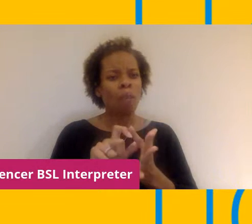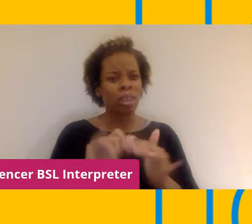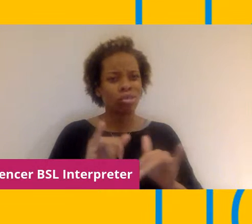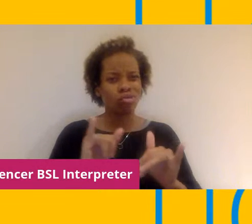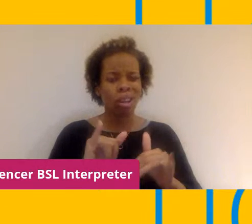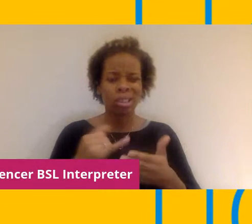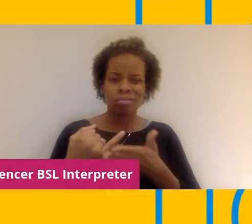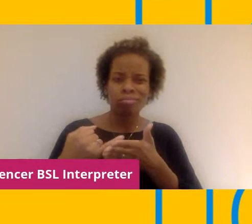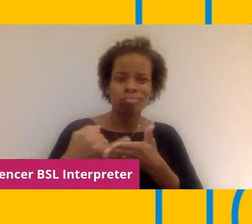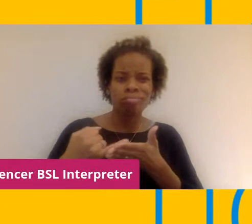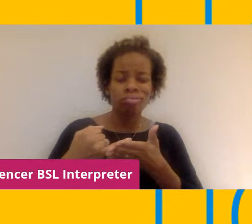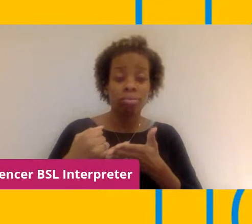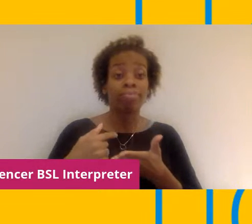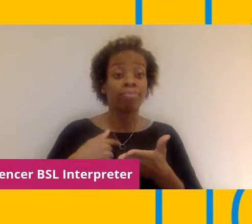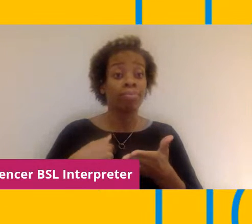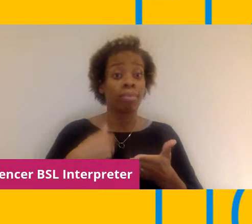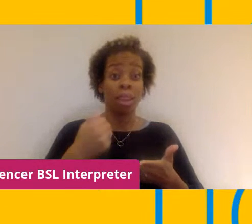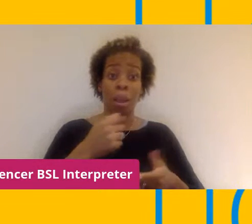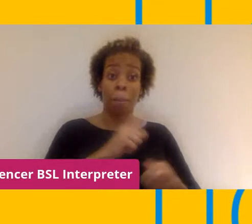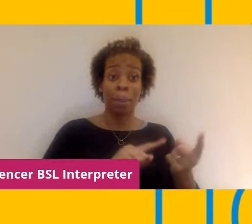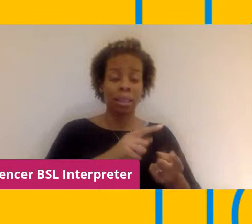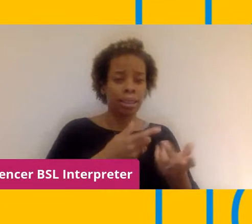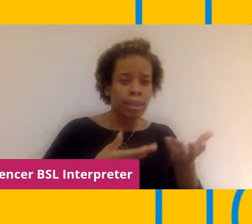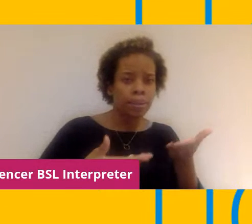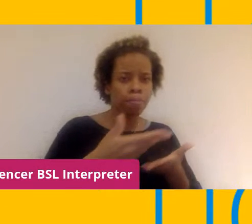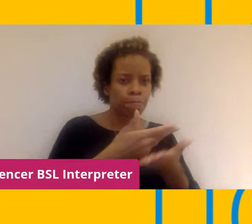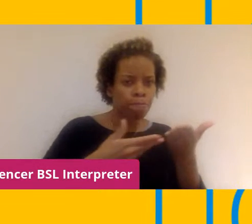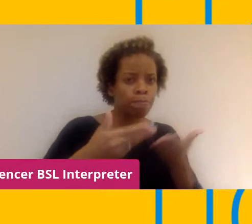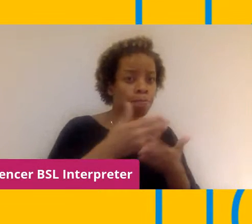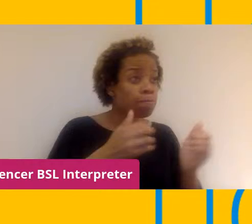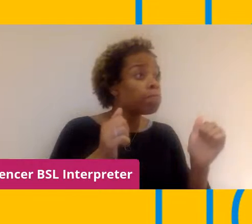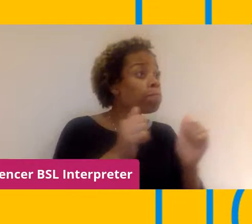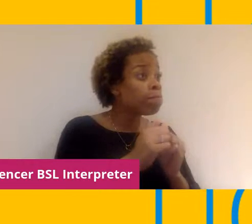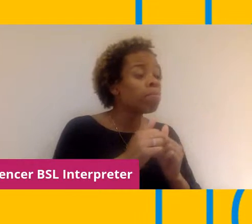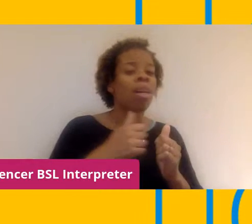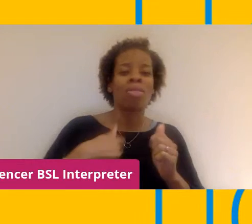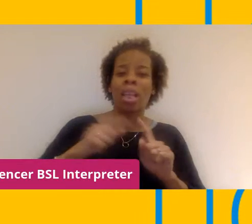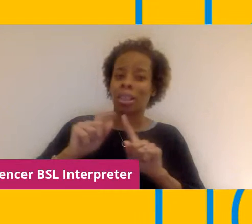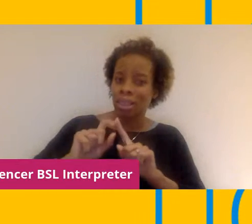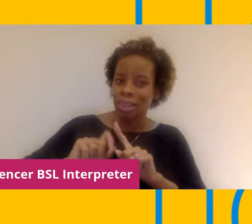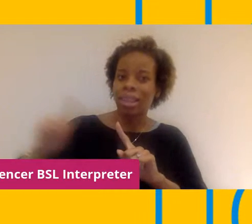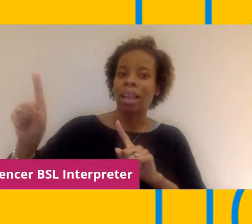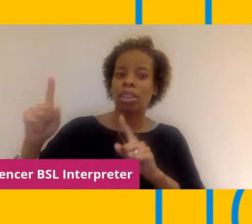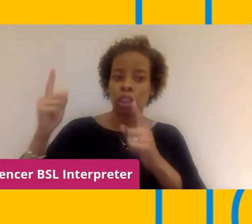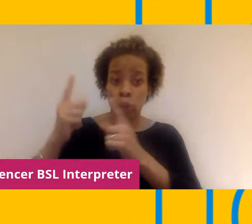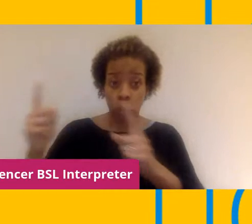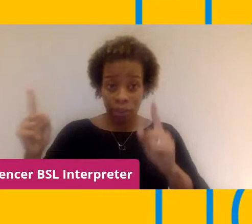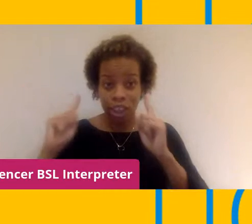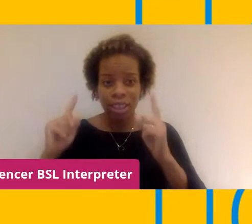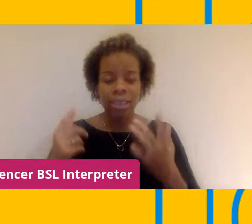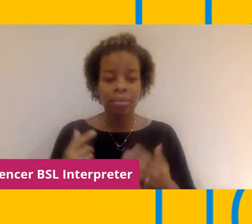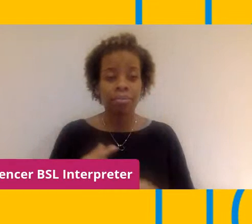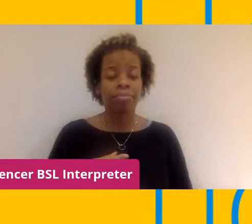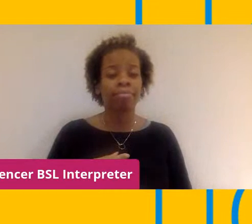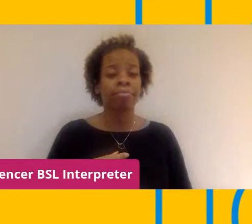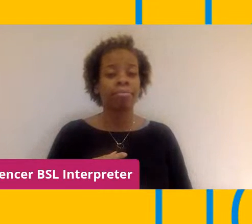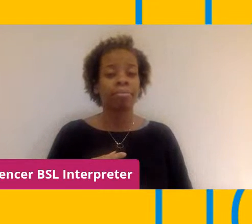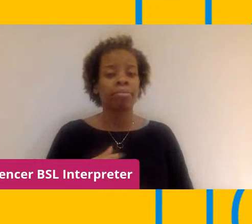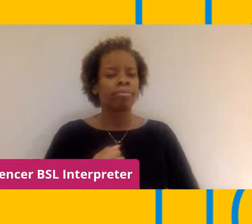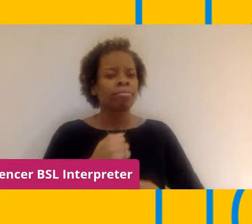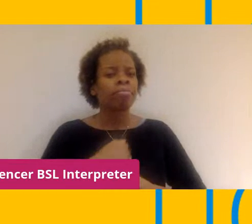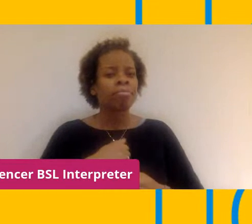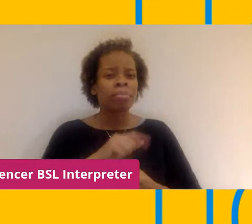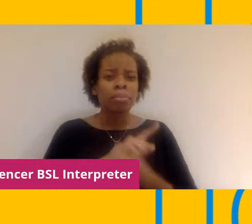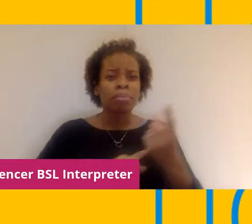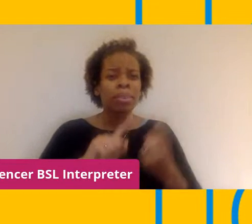discussions over that at recent meetings. And they've provided a useful forum, I think, for